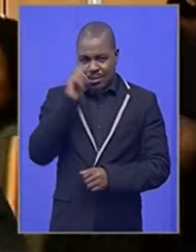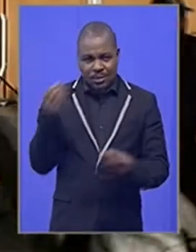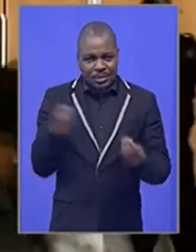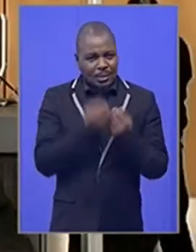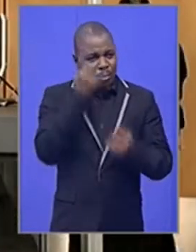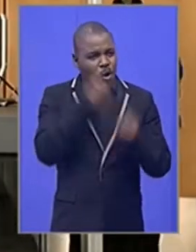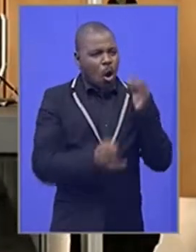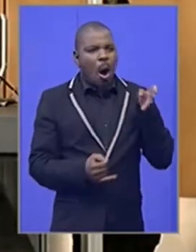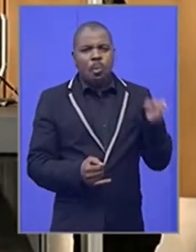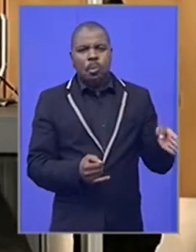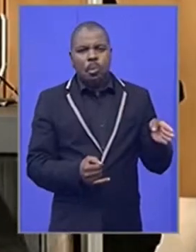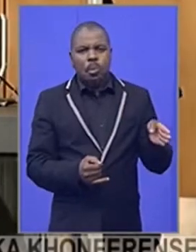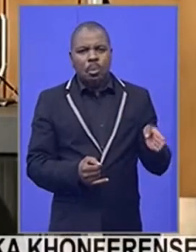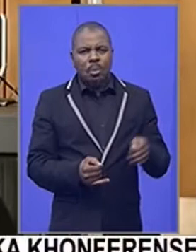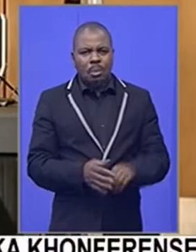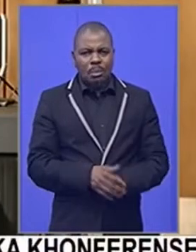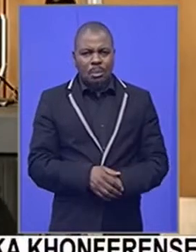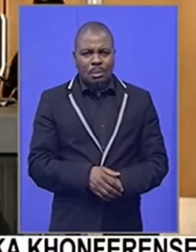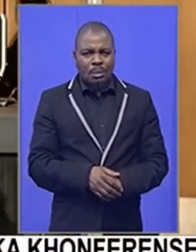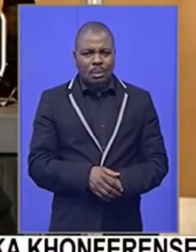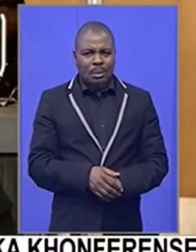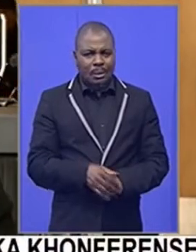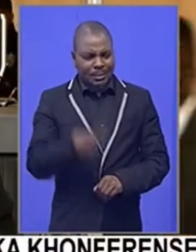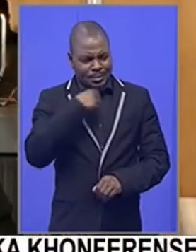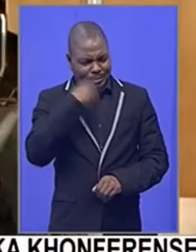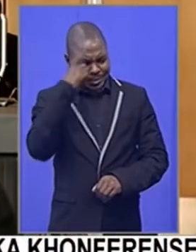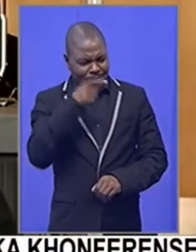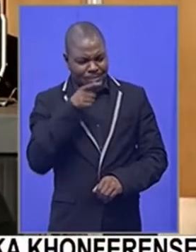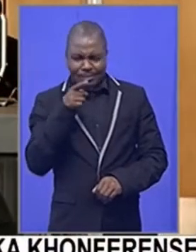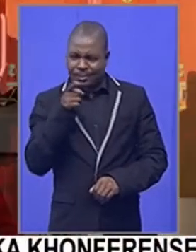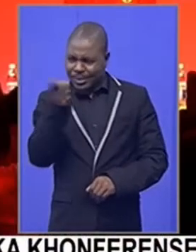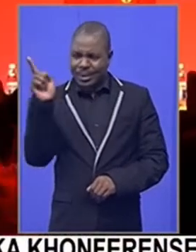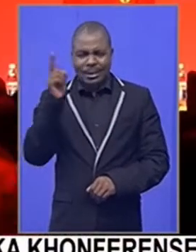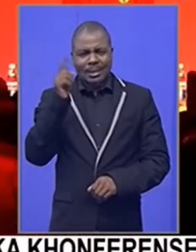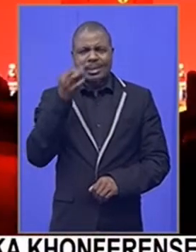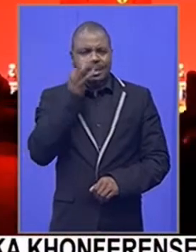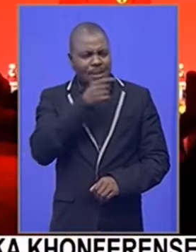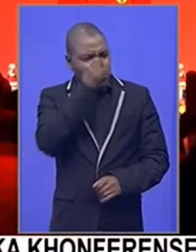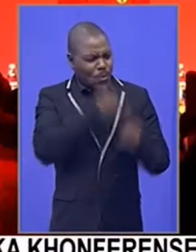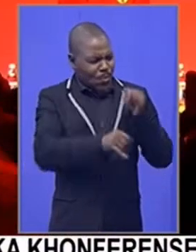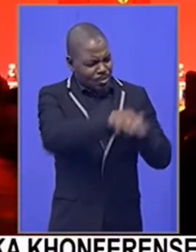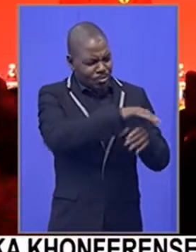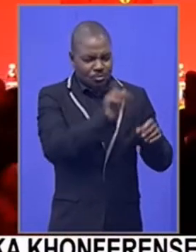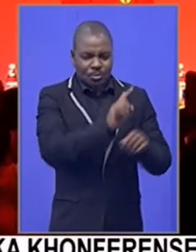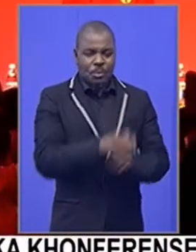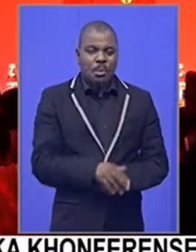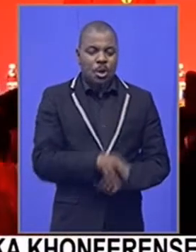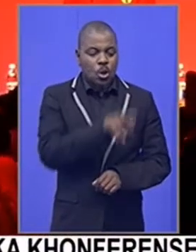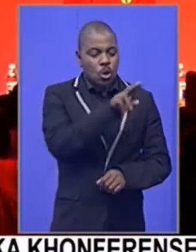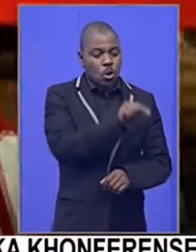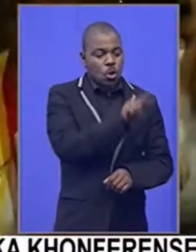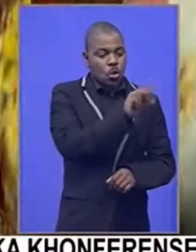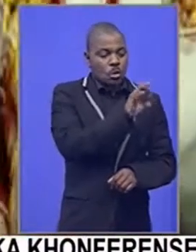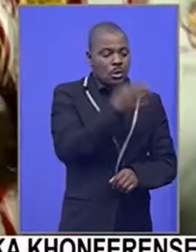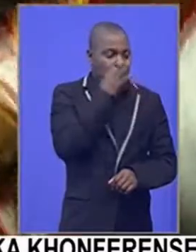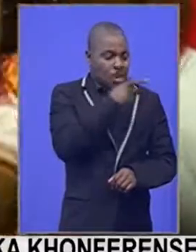wrong. But we don't think it's even genuine that they believe there's something wrong. Numsa e re boetapele bjo buswa bjo bo sa